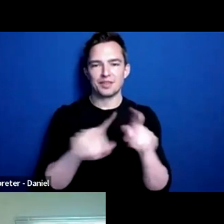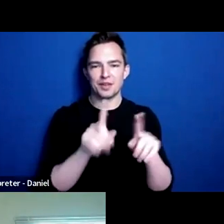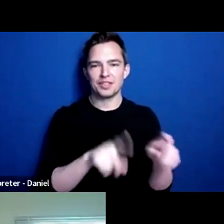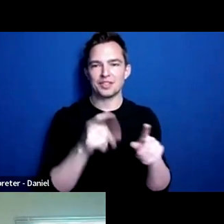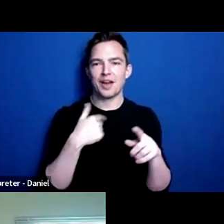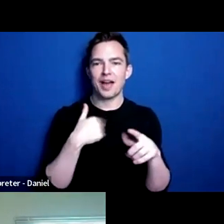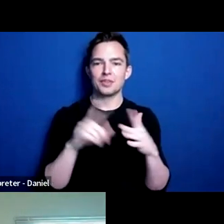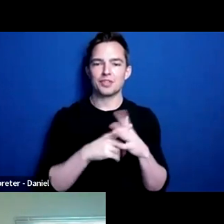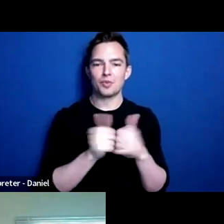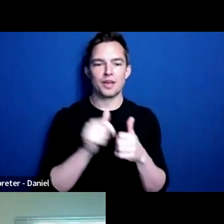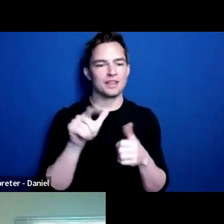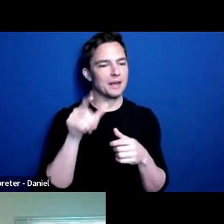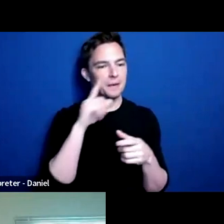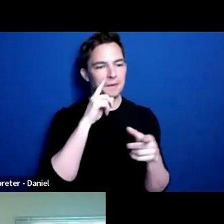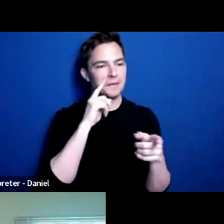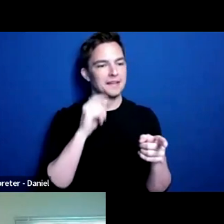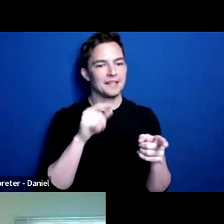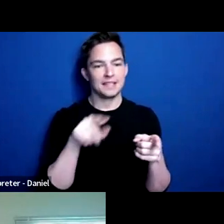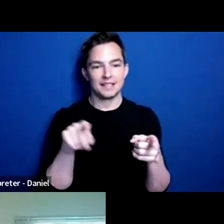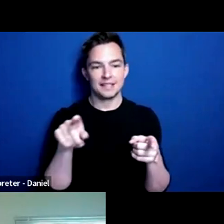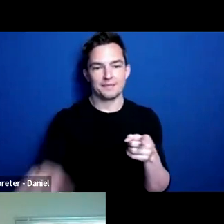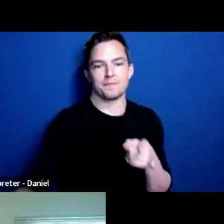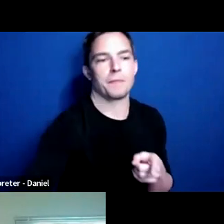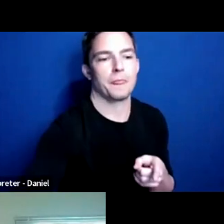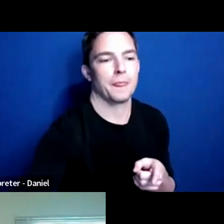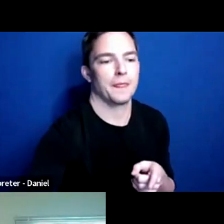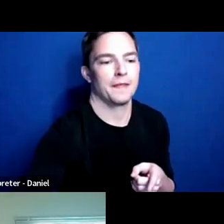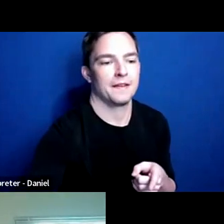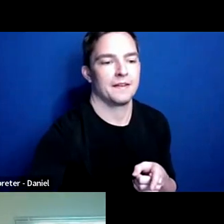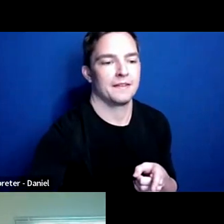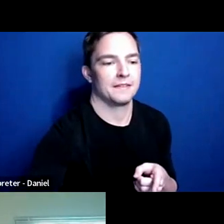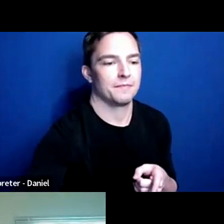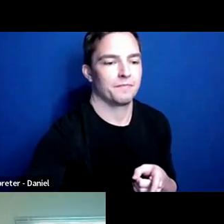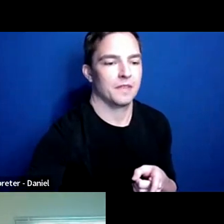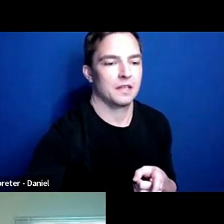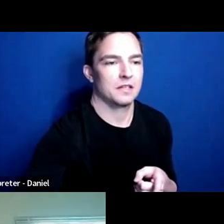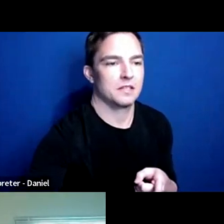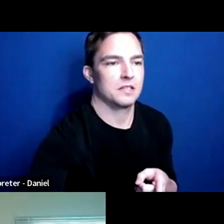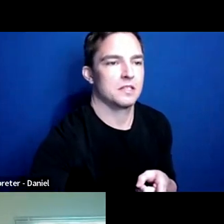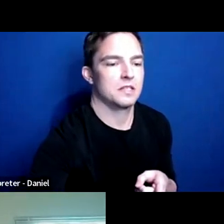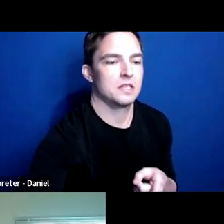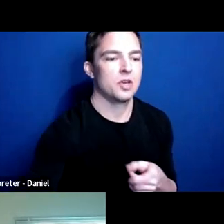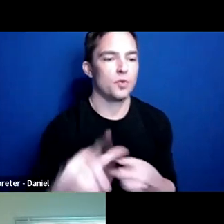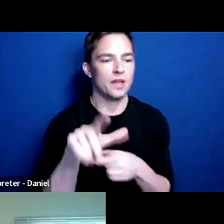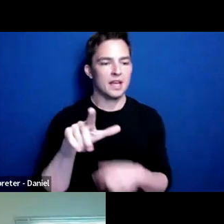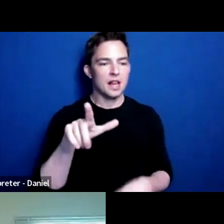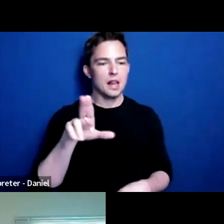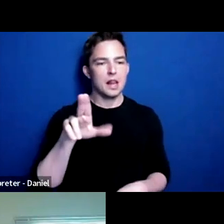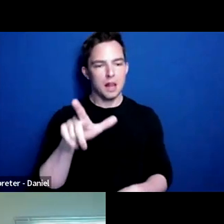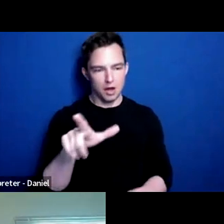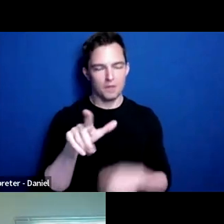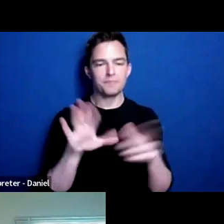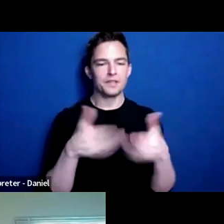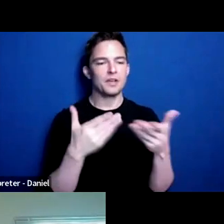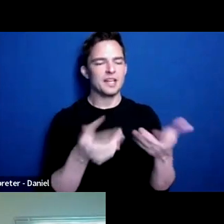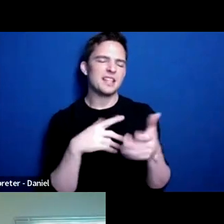I will start with Lil first, as we got started originally. And Lil, this is a heavy hitter